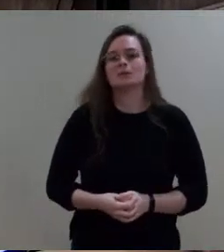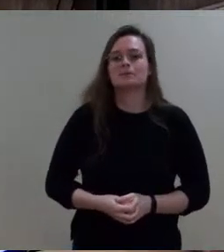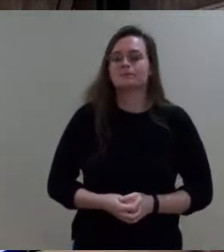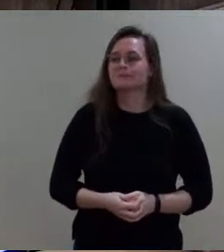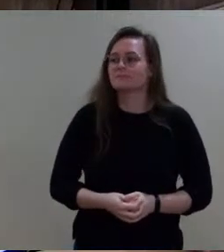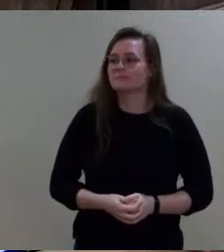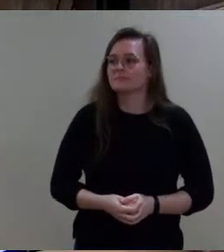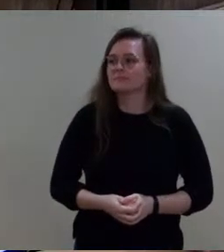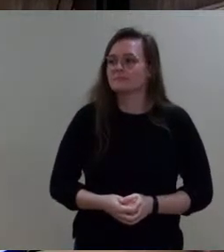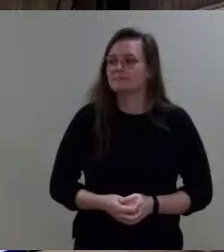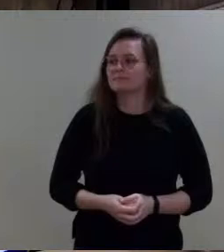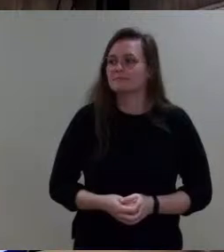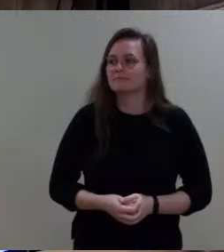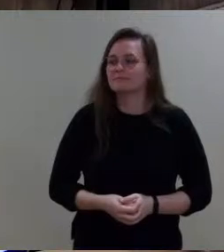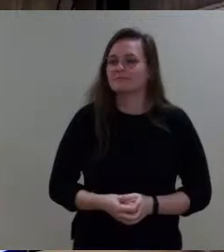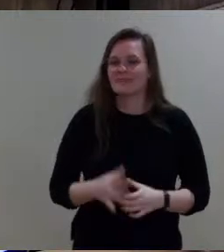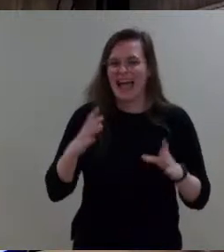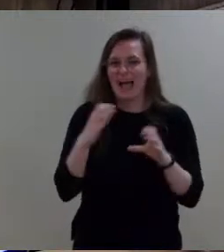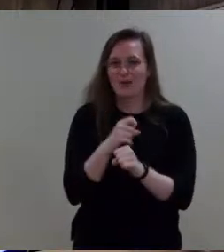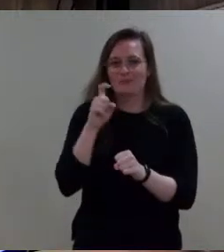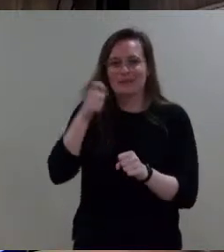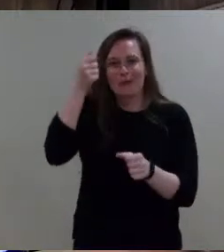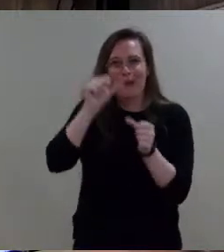I'm gonna memorize that acronym.